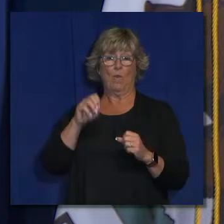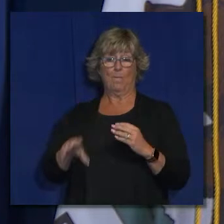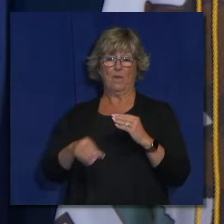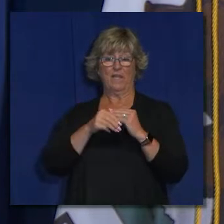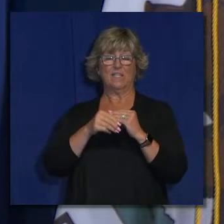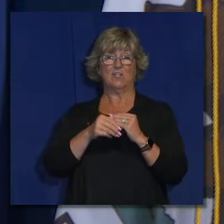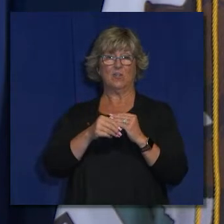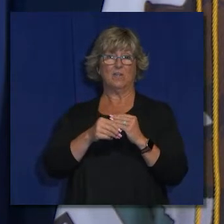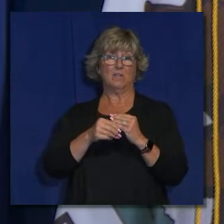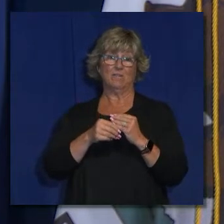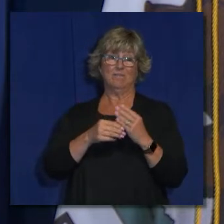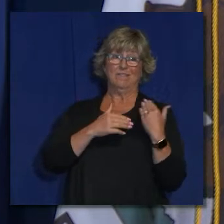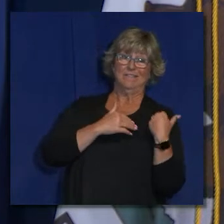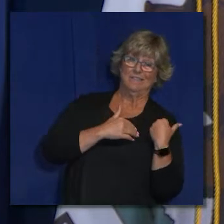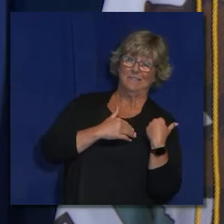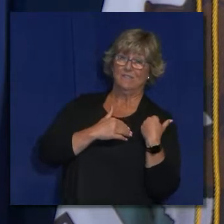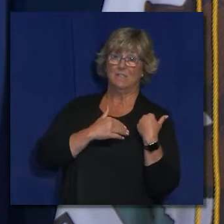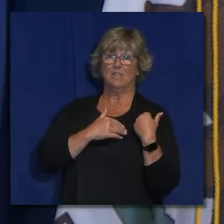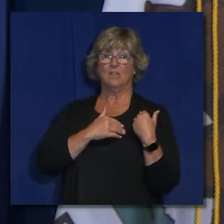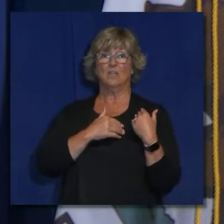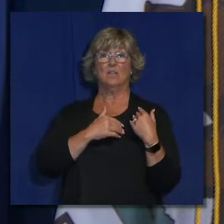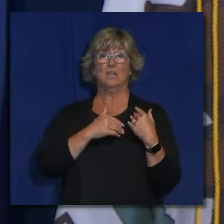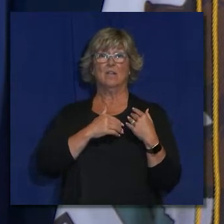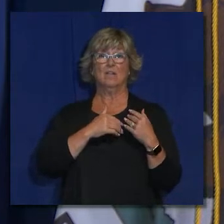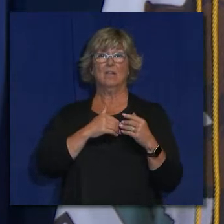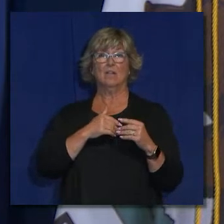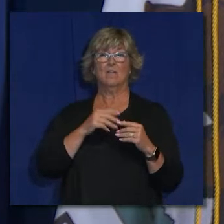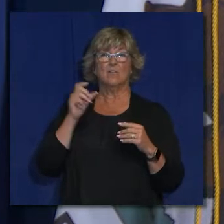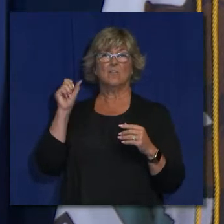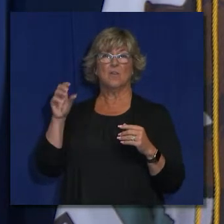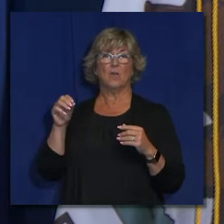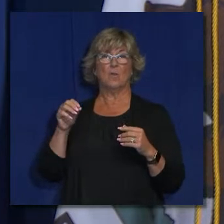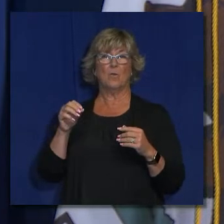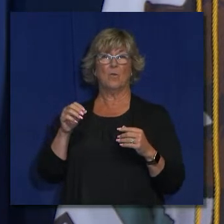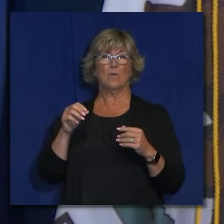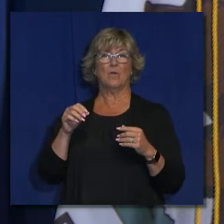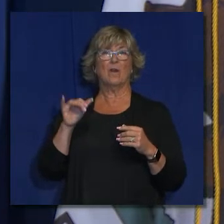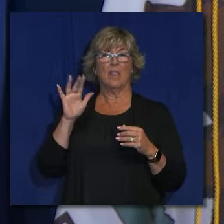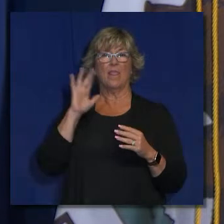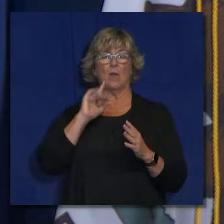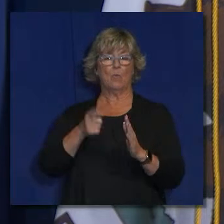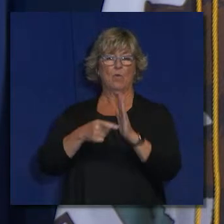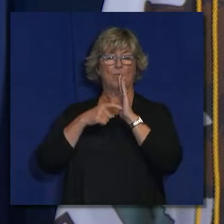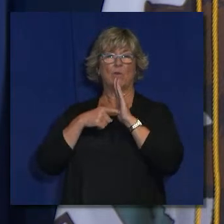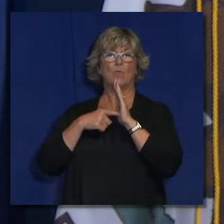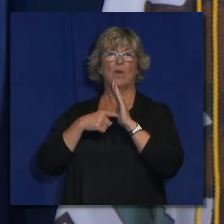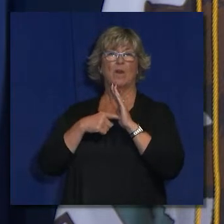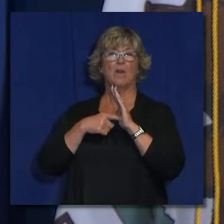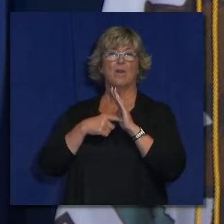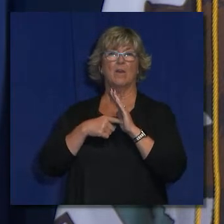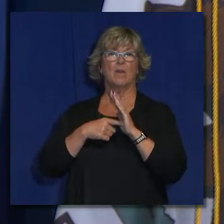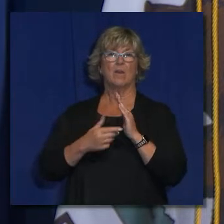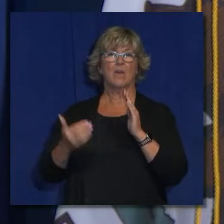additional constitutional obligations under SAL that are triggered. That would require